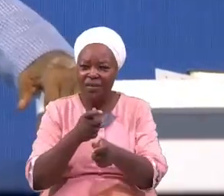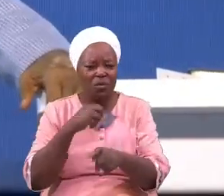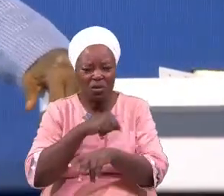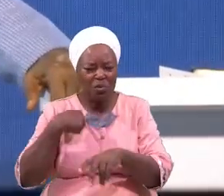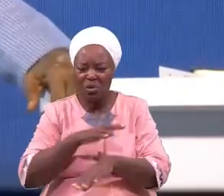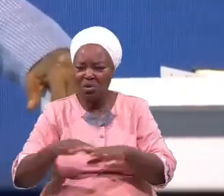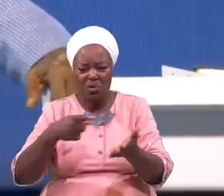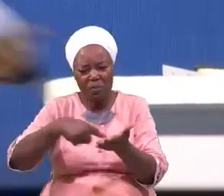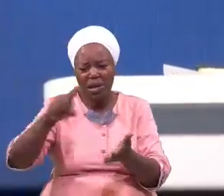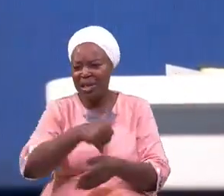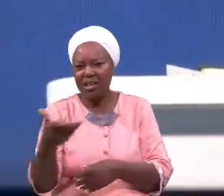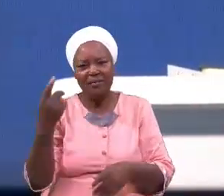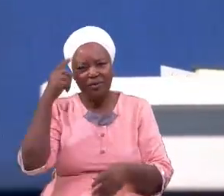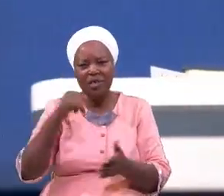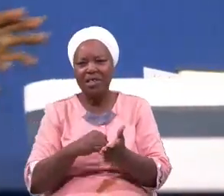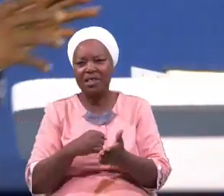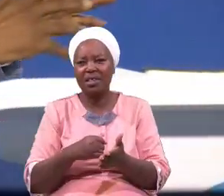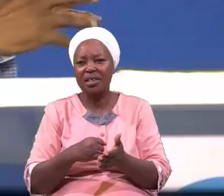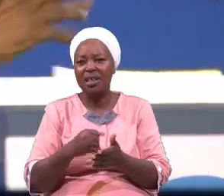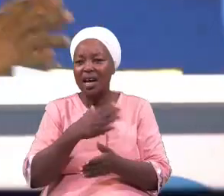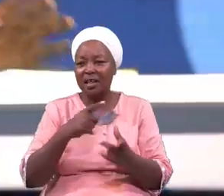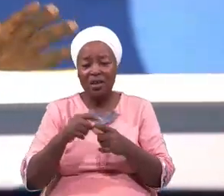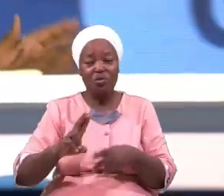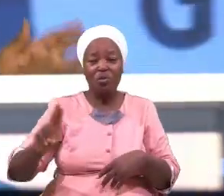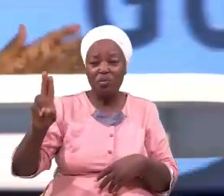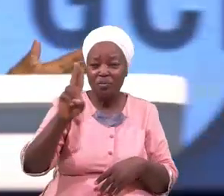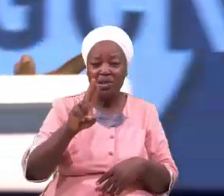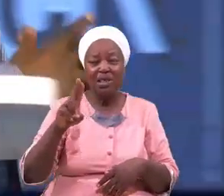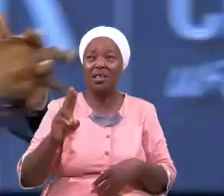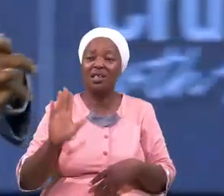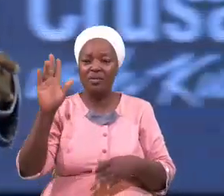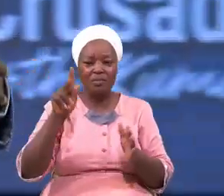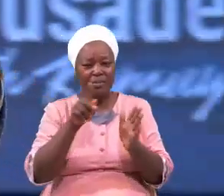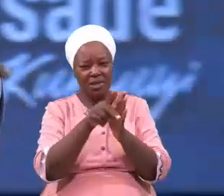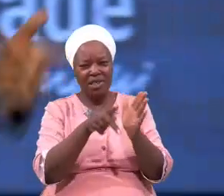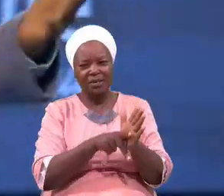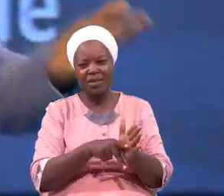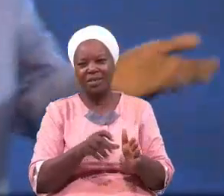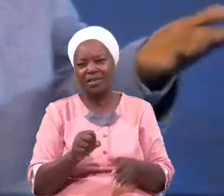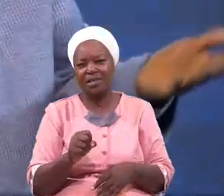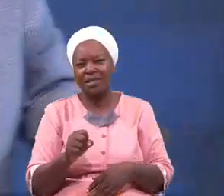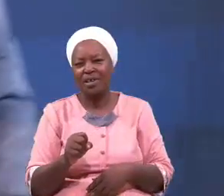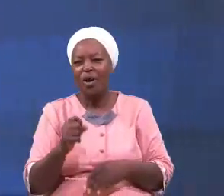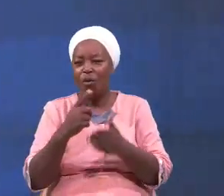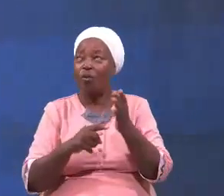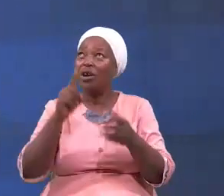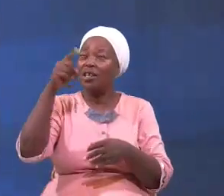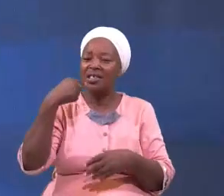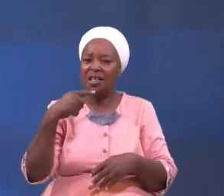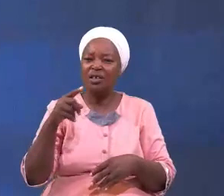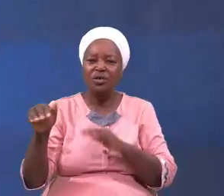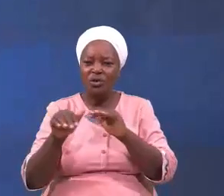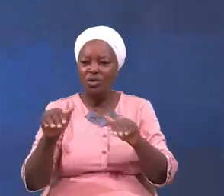for it. And you implement the precept. What he says to you, you